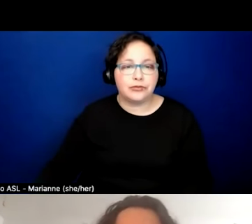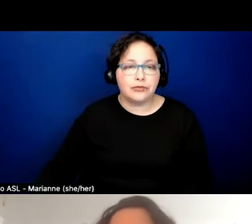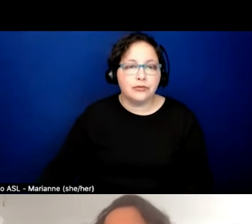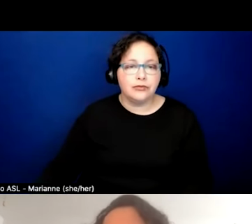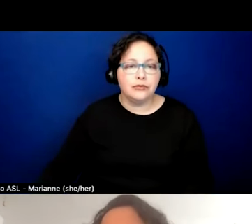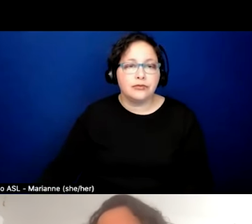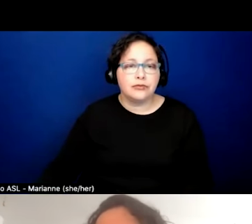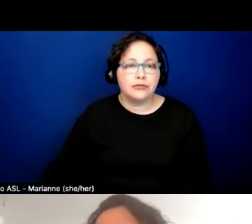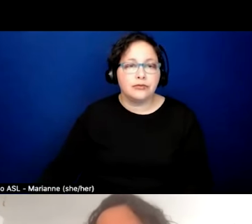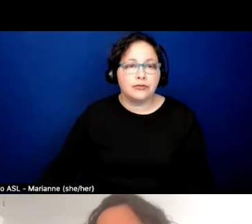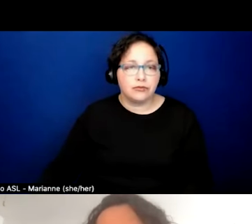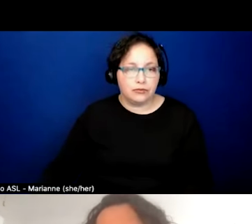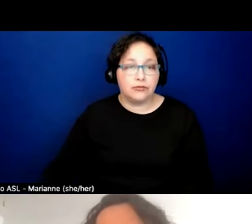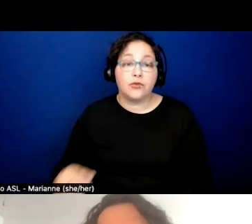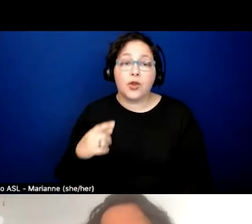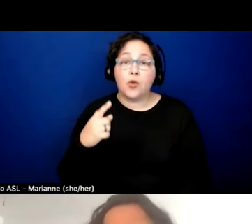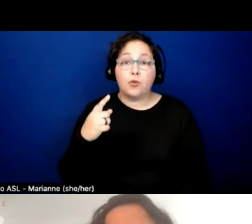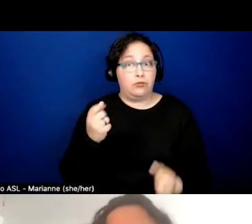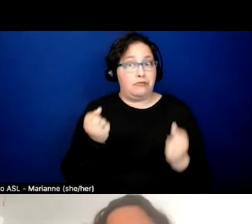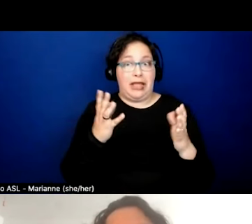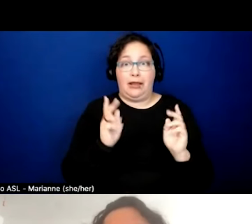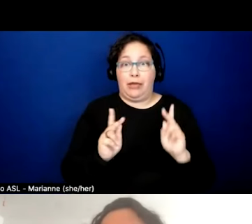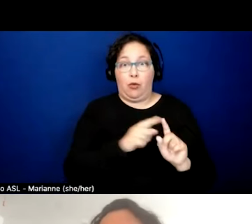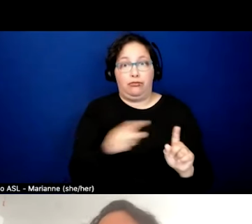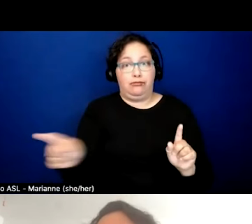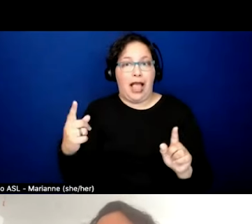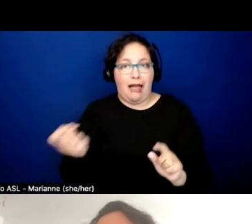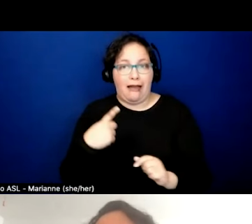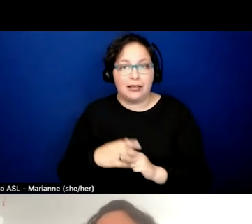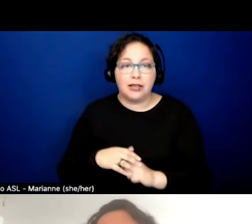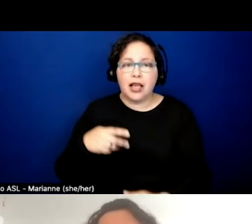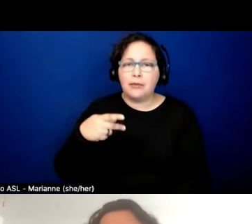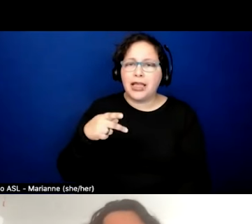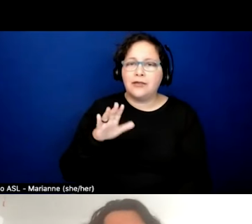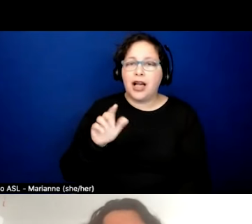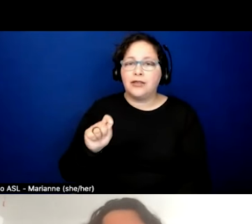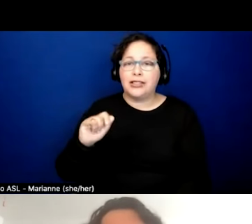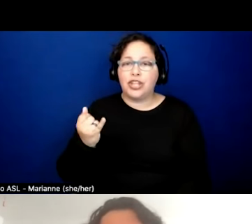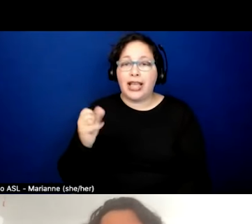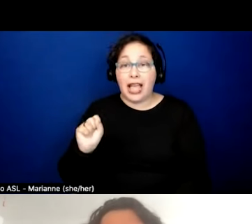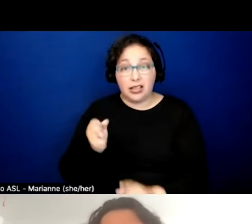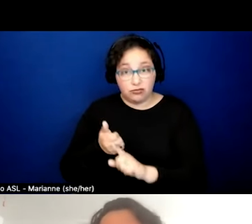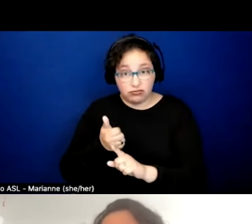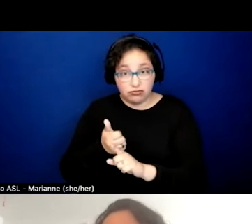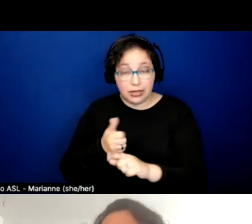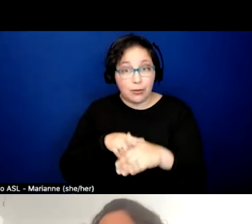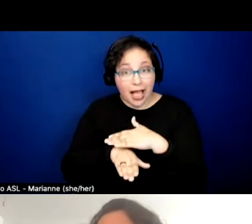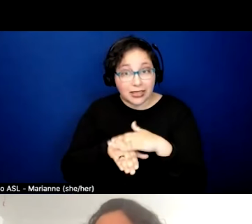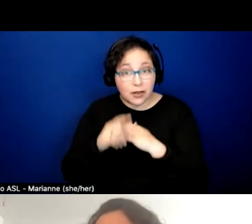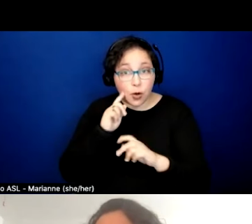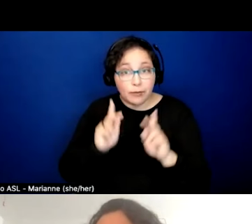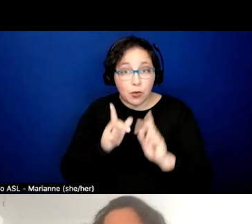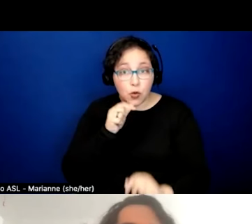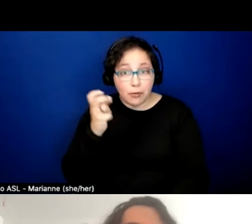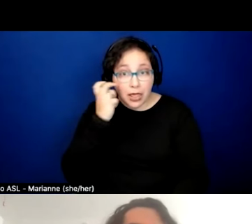asked many times by several people is p5.js accessible to people who are blind and visually impaired? And my